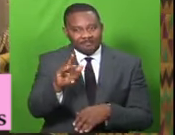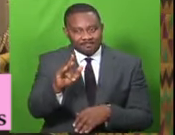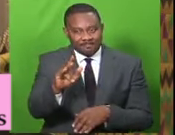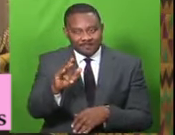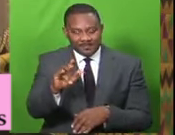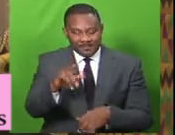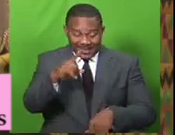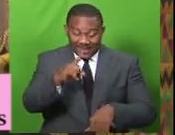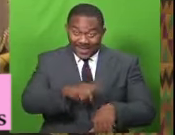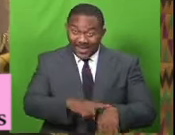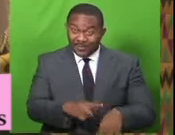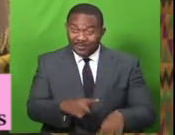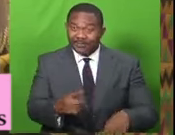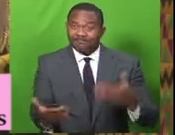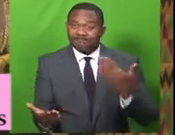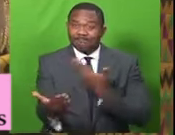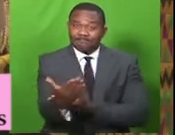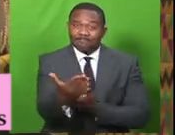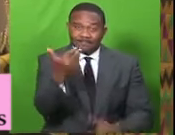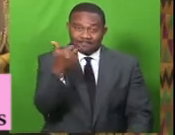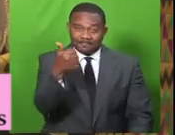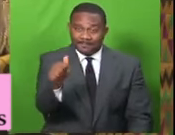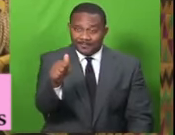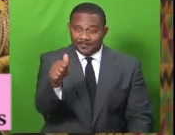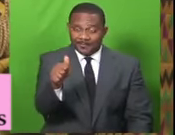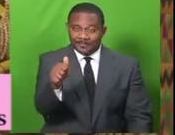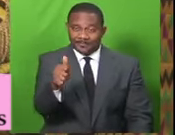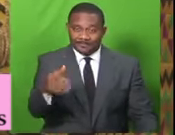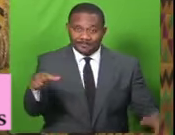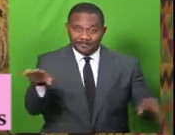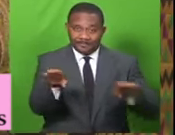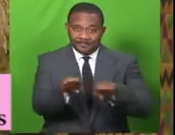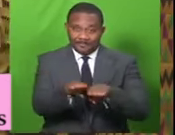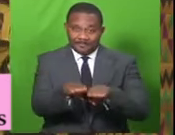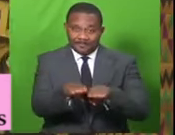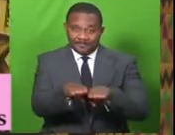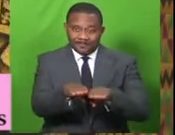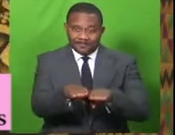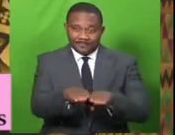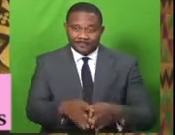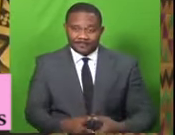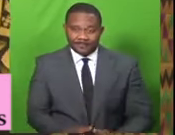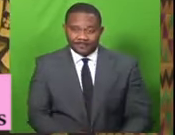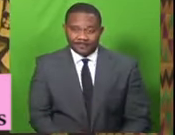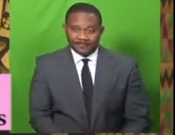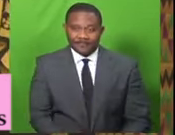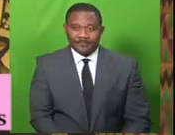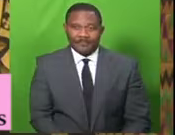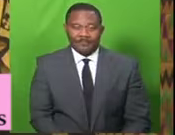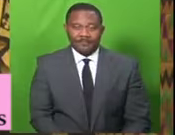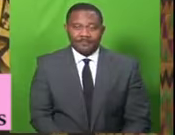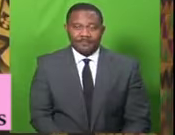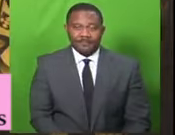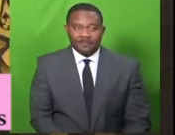2023 at 10 o'clock in the forenoon. The House is adjourned.